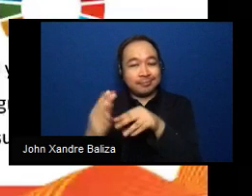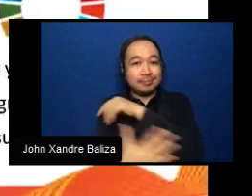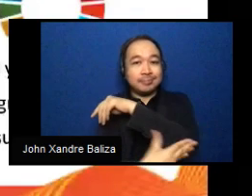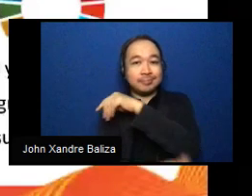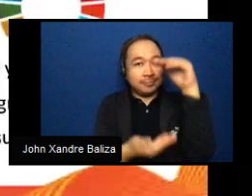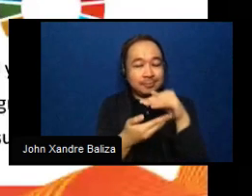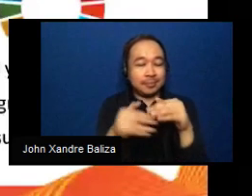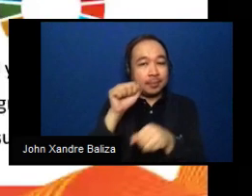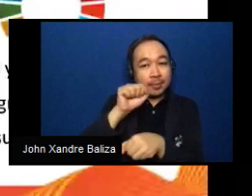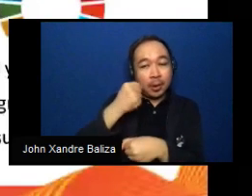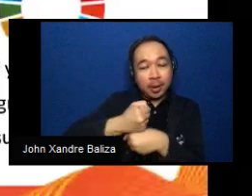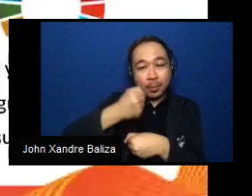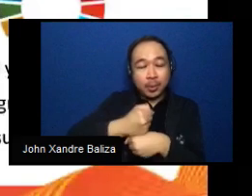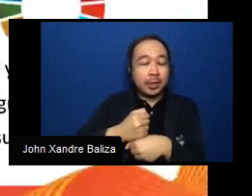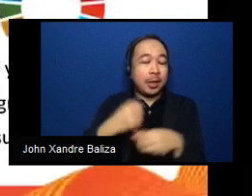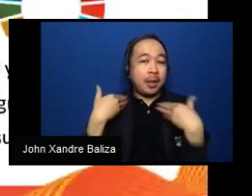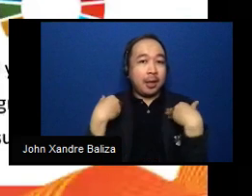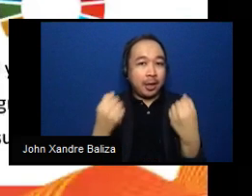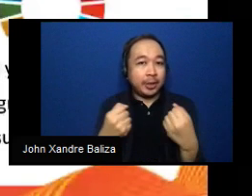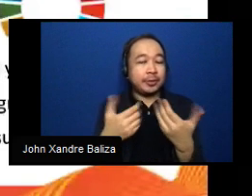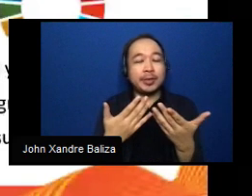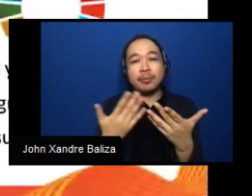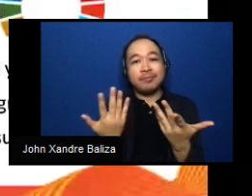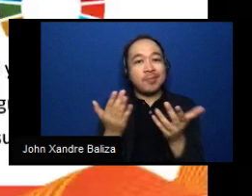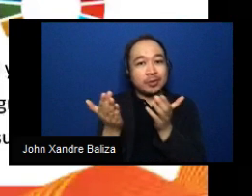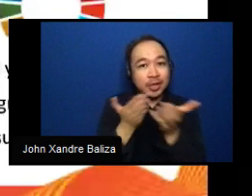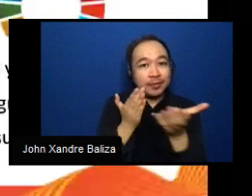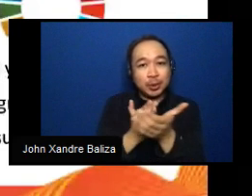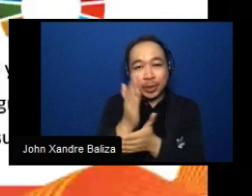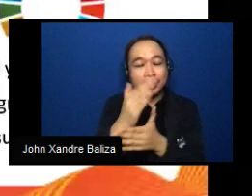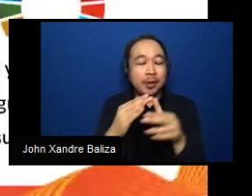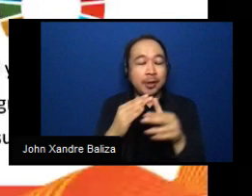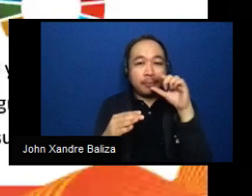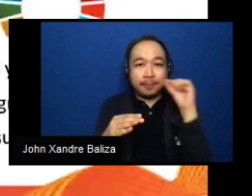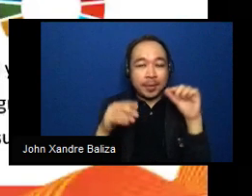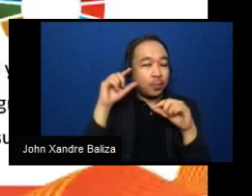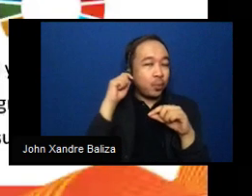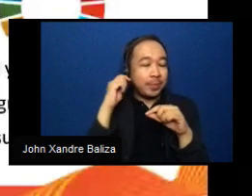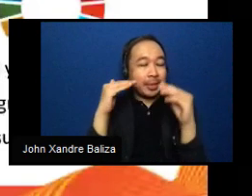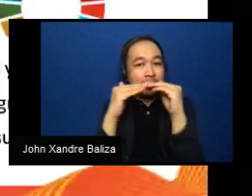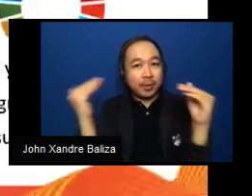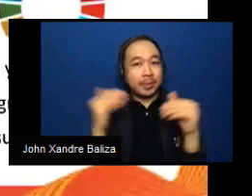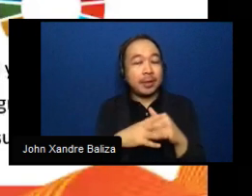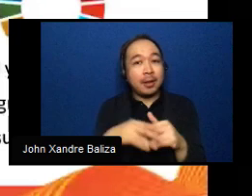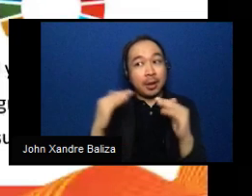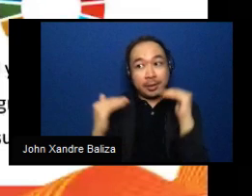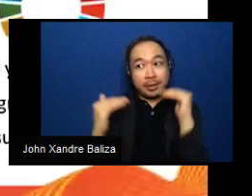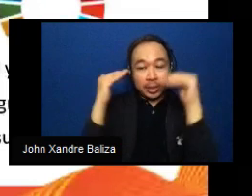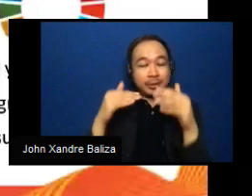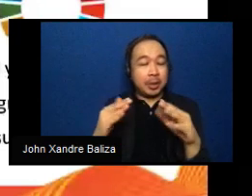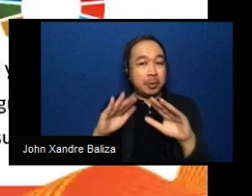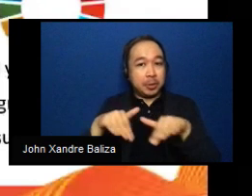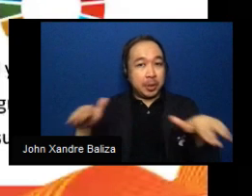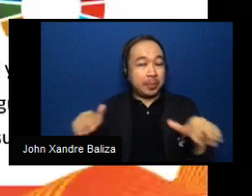sexual and reproductive health, services and rights, education, gender equality and women's empowerment, adolescents and young people, aging, international